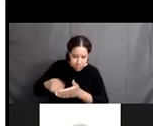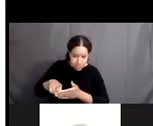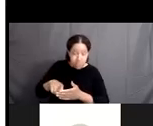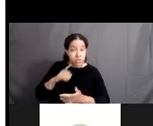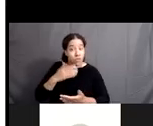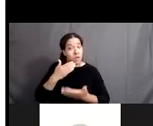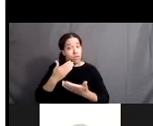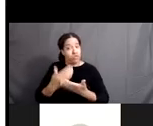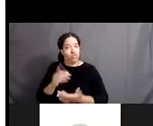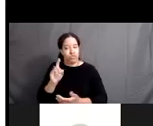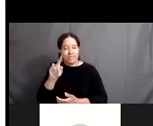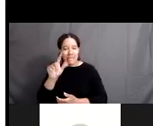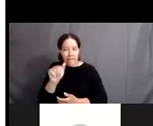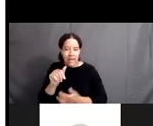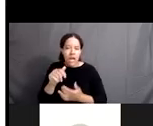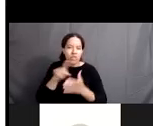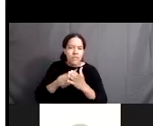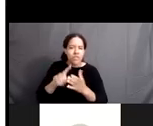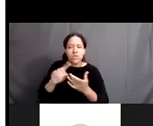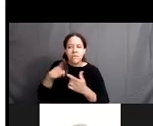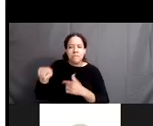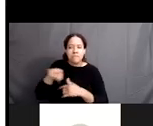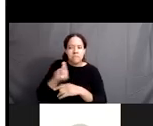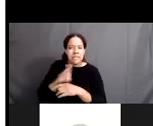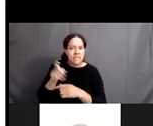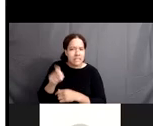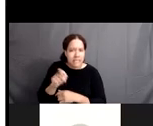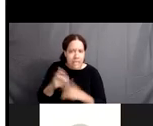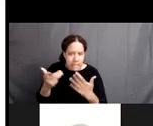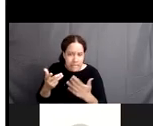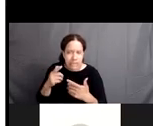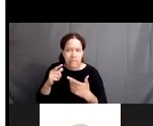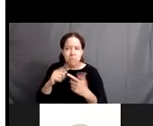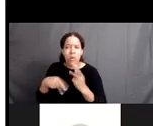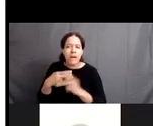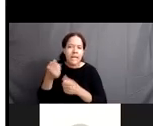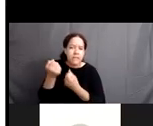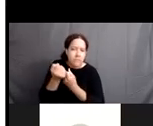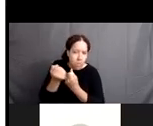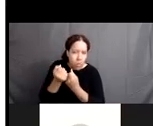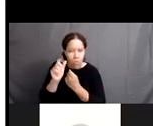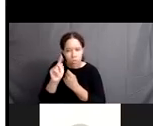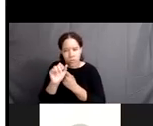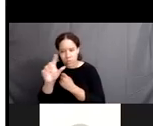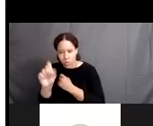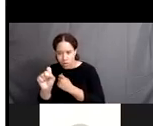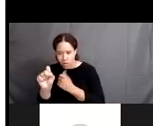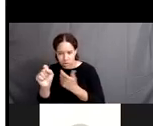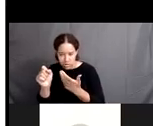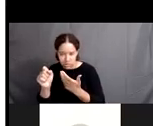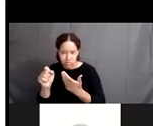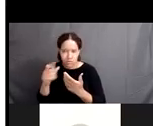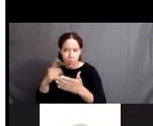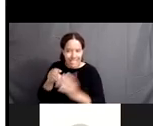caregivers need, what tools are needed, what experiences are happening in the businesses that are affecting them, and